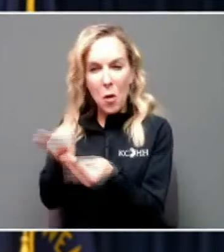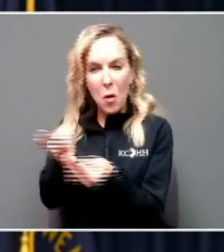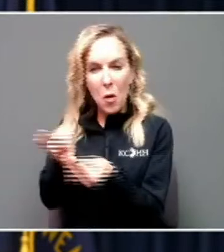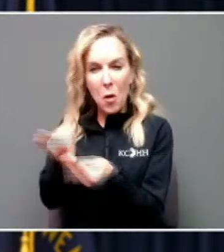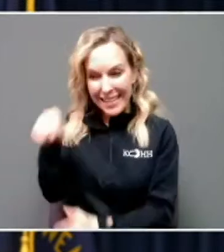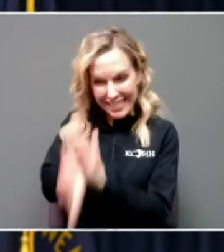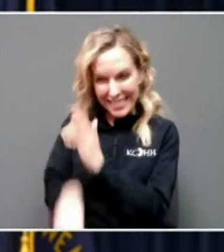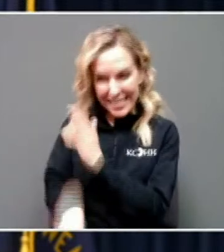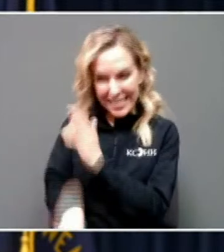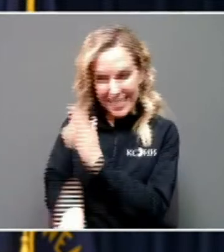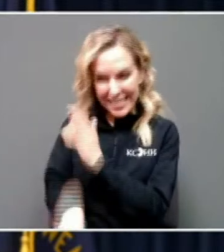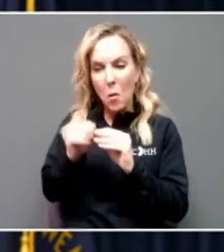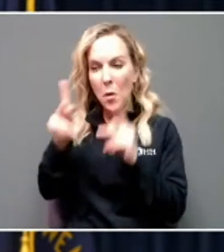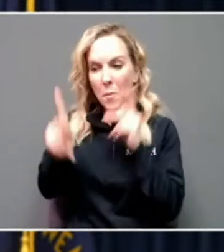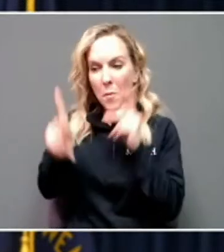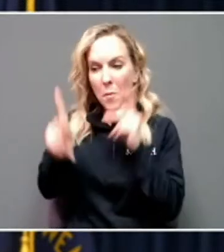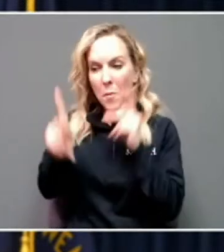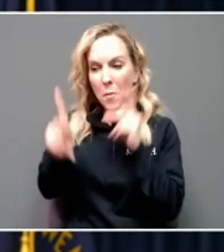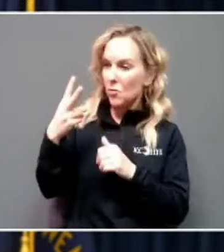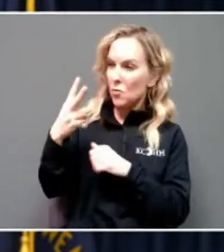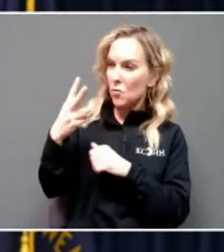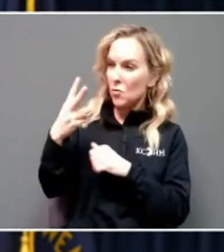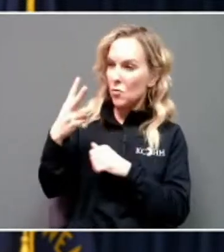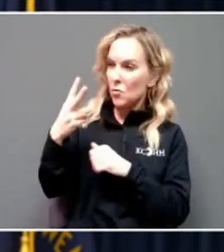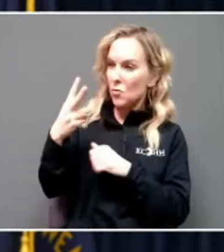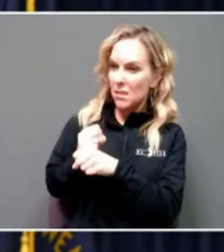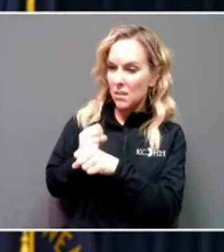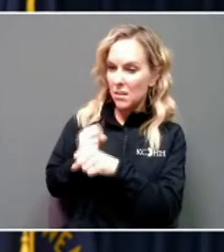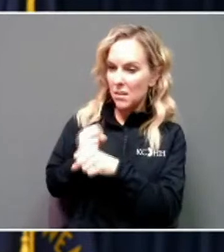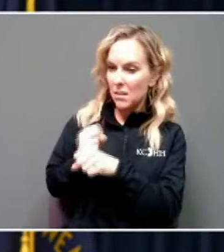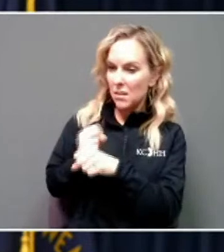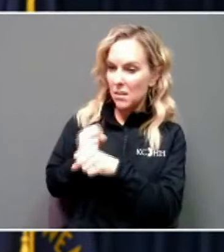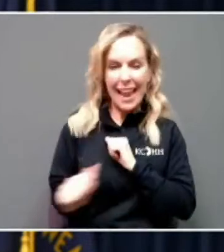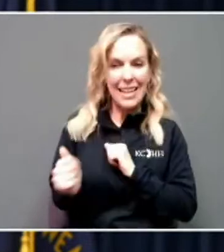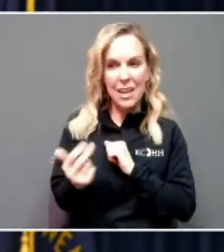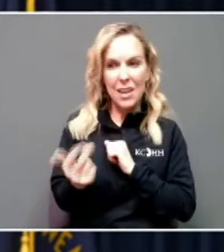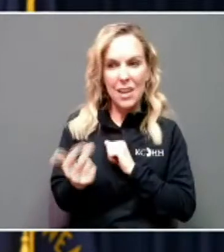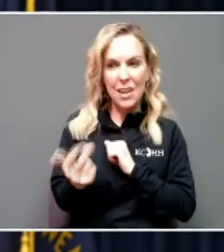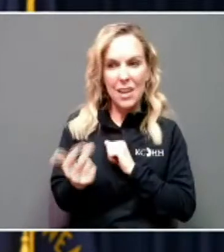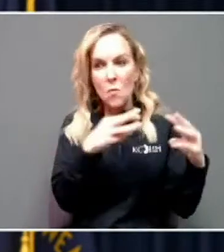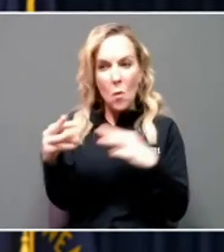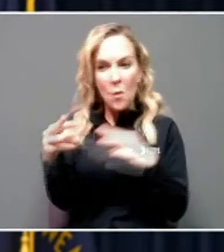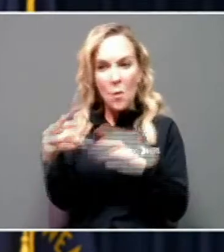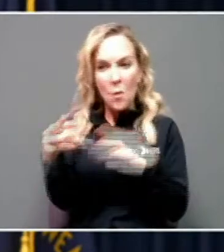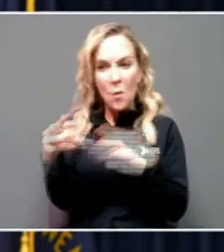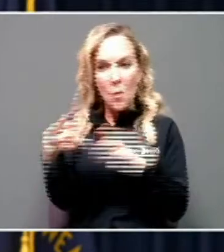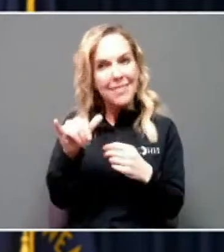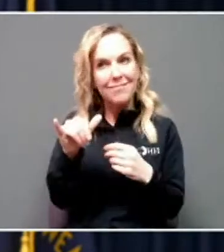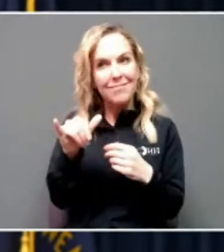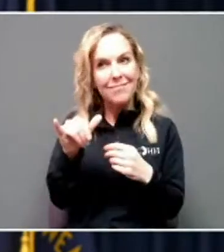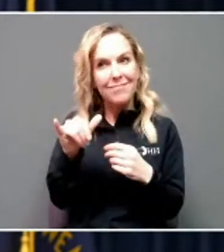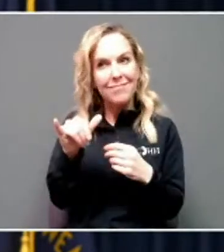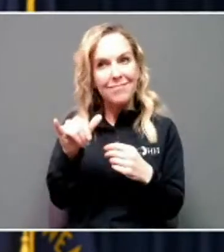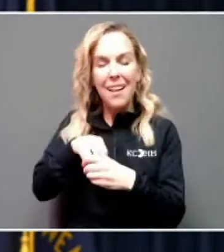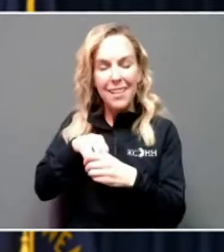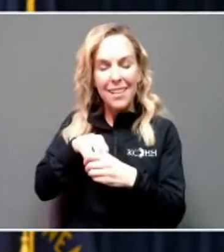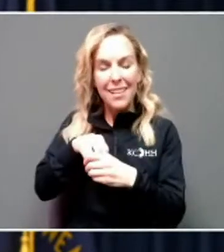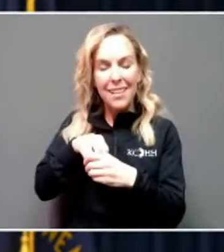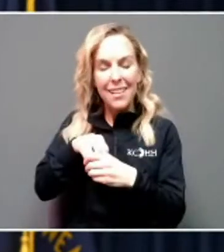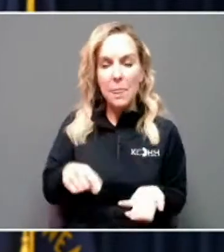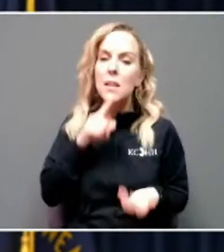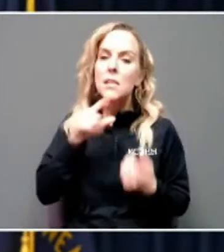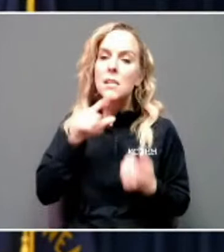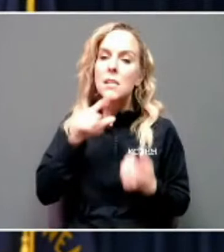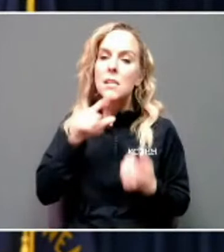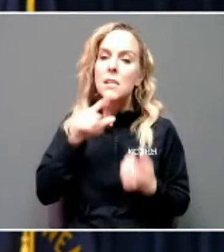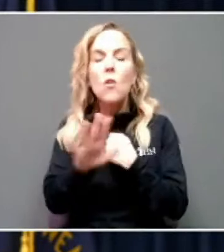a 2-year period than any 3 wars that Kentuckians have fought in combined. It's dangerous because